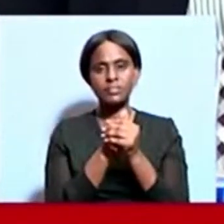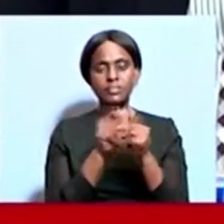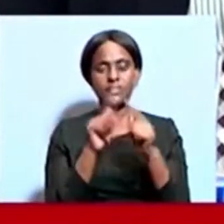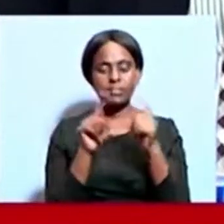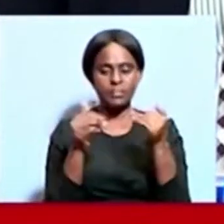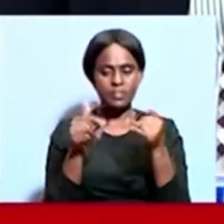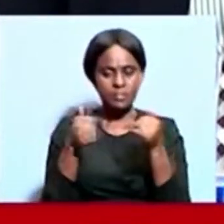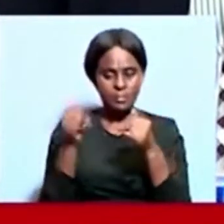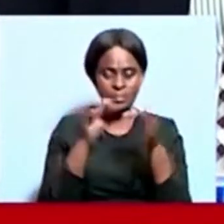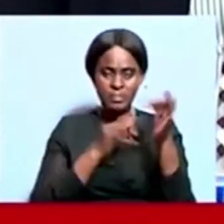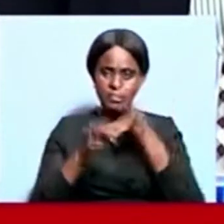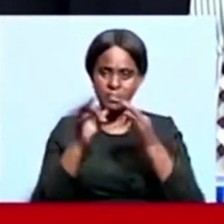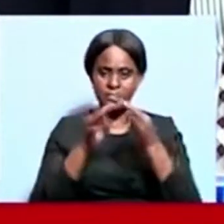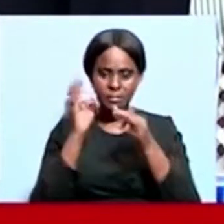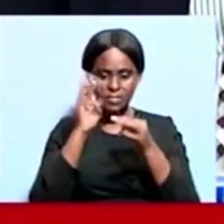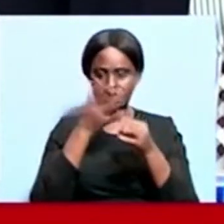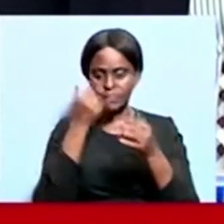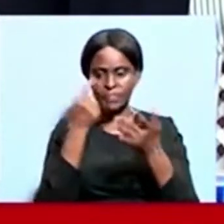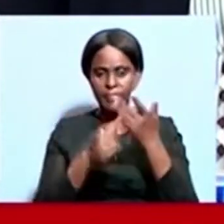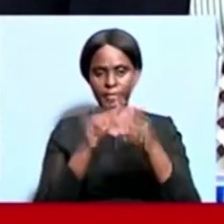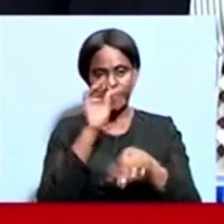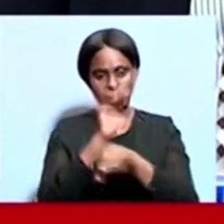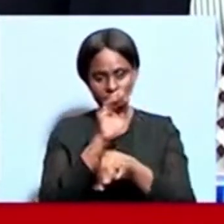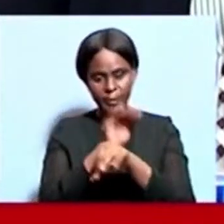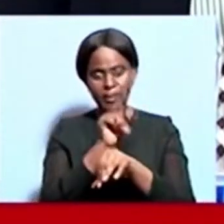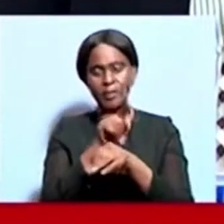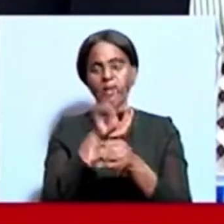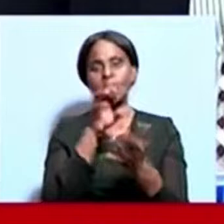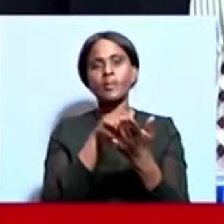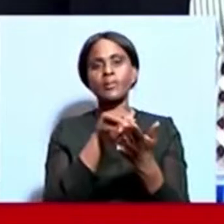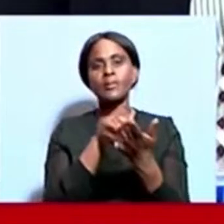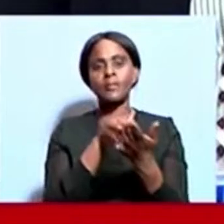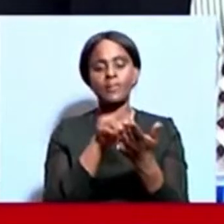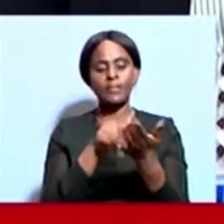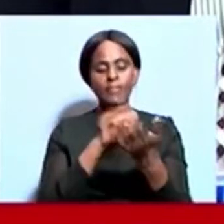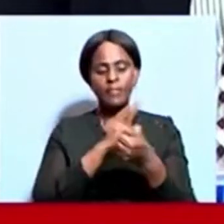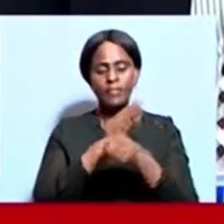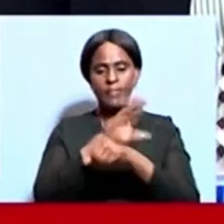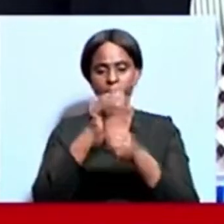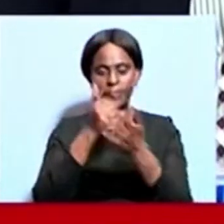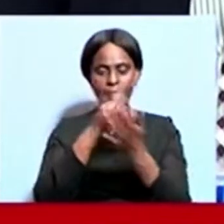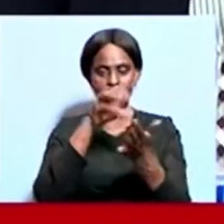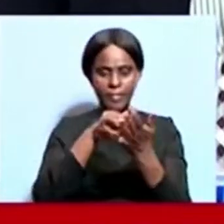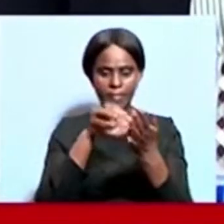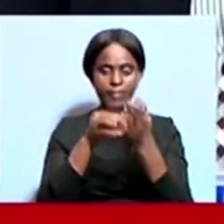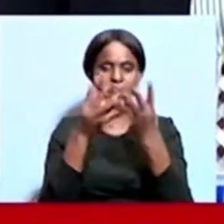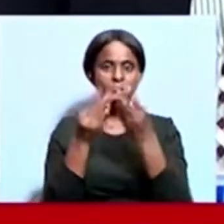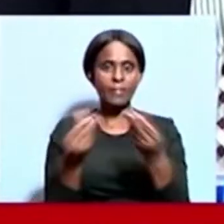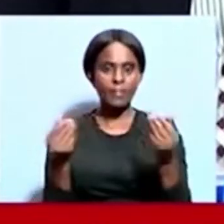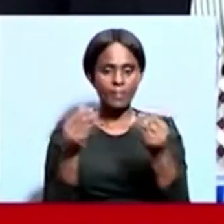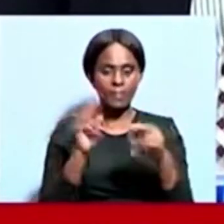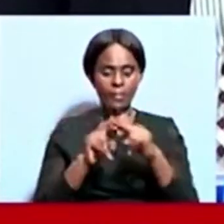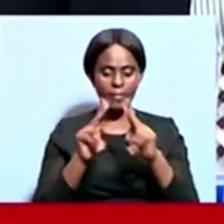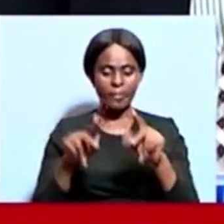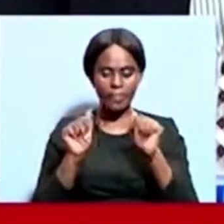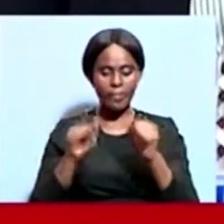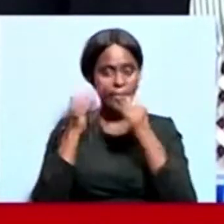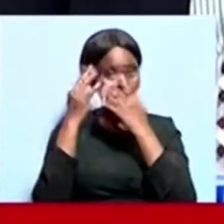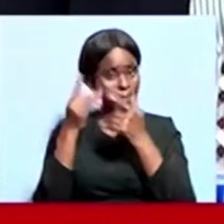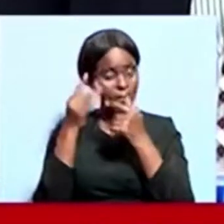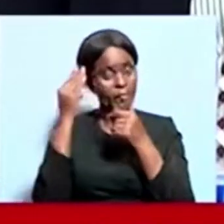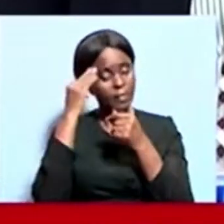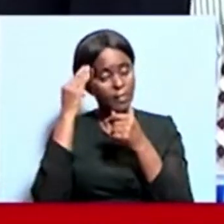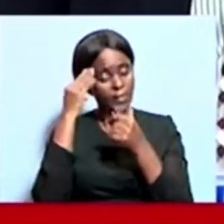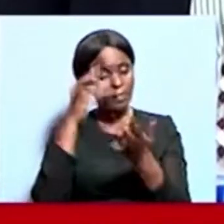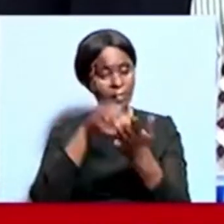However, he indicated that they would rather comment on the matter after the case is disposed of. Chair, you may wish to know that the case is